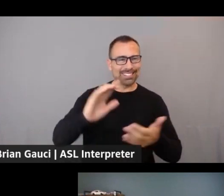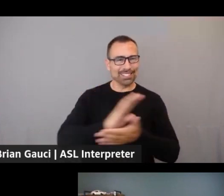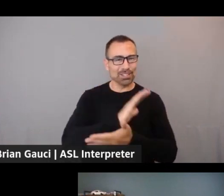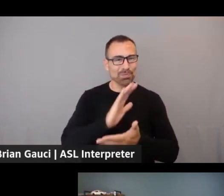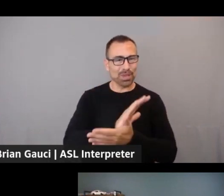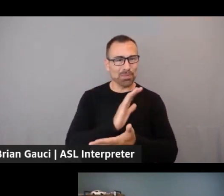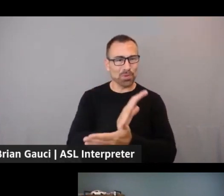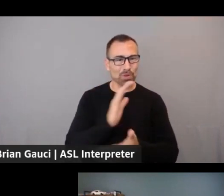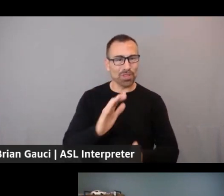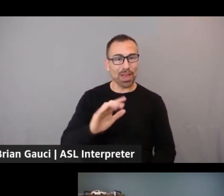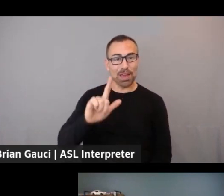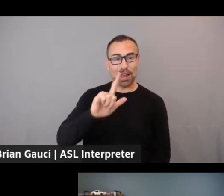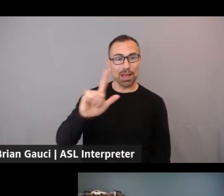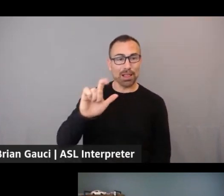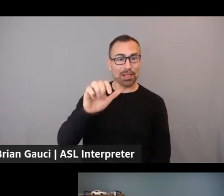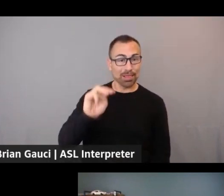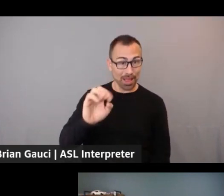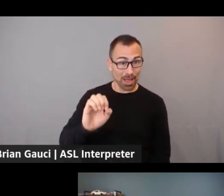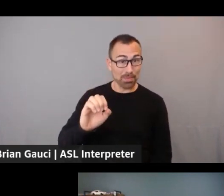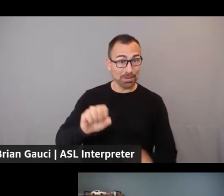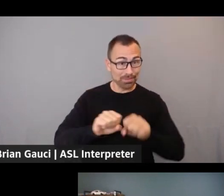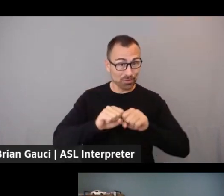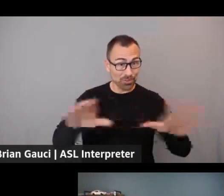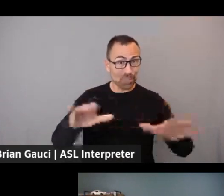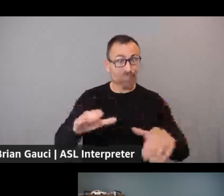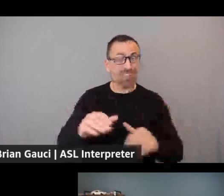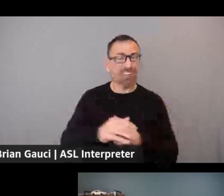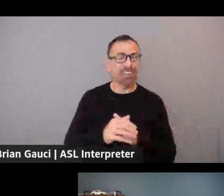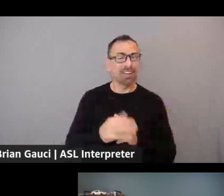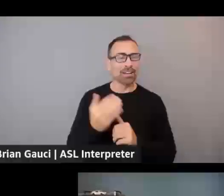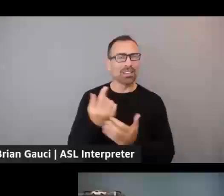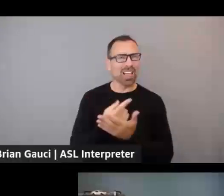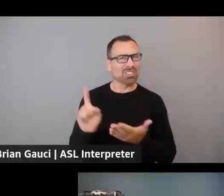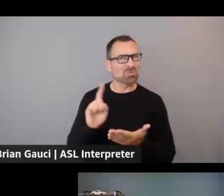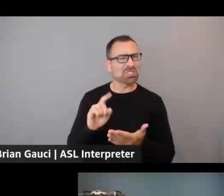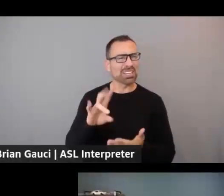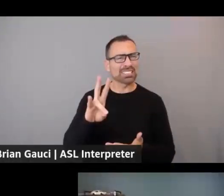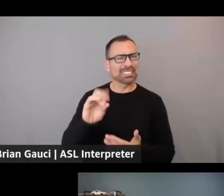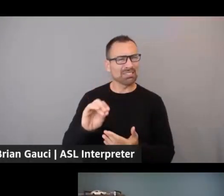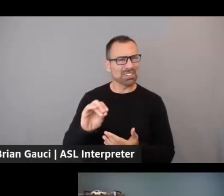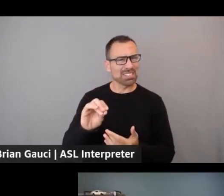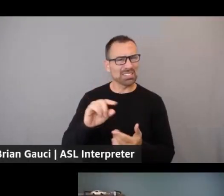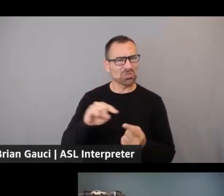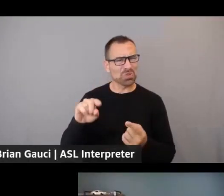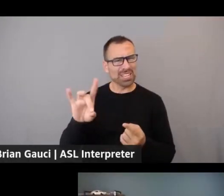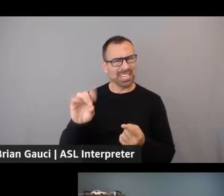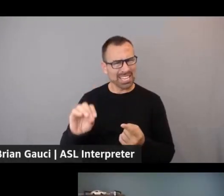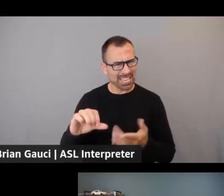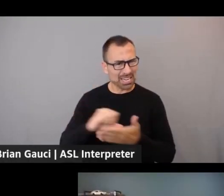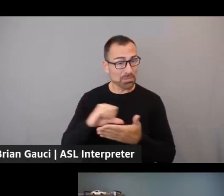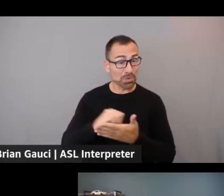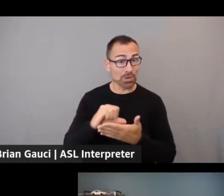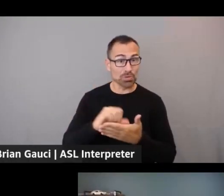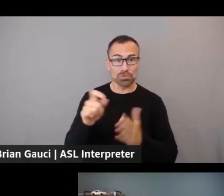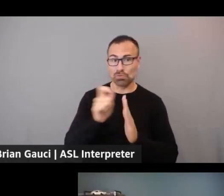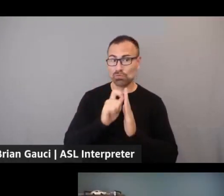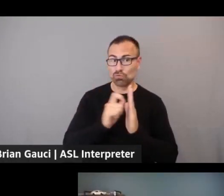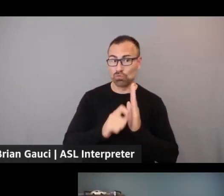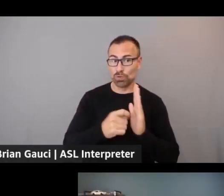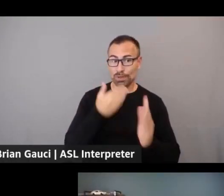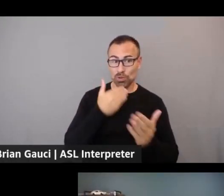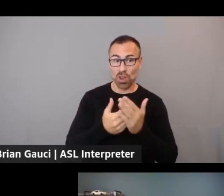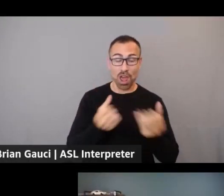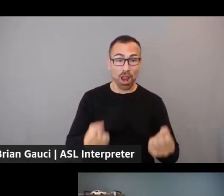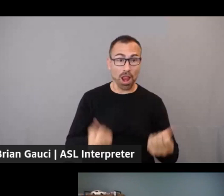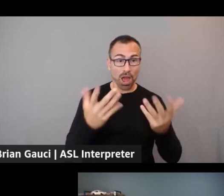week. It's 70 to 80 pages. It's actually really well written, and they go over a lot of concepts for these models. And actually,